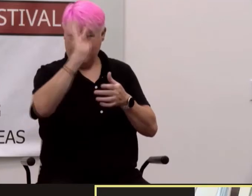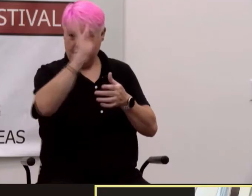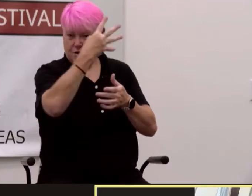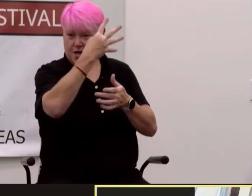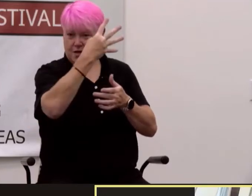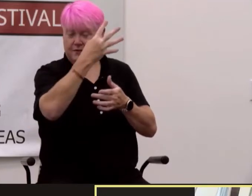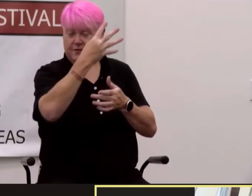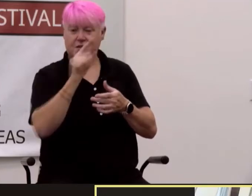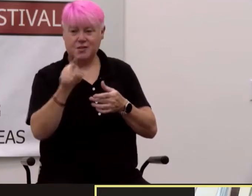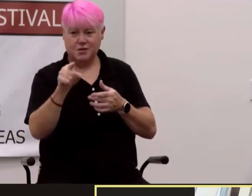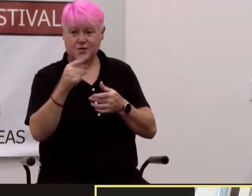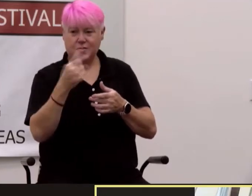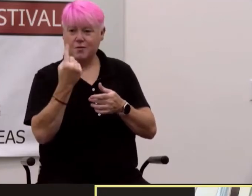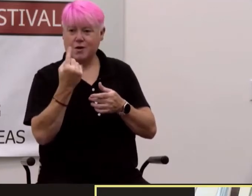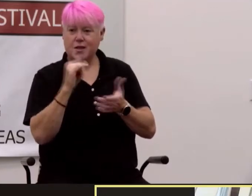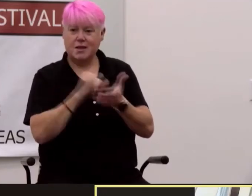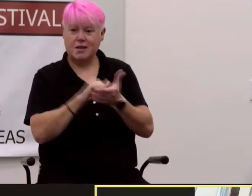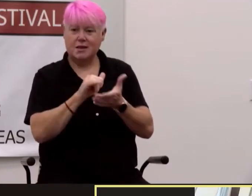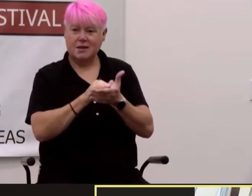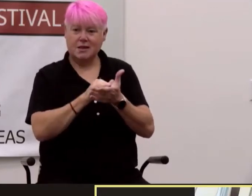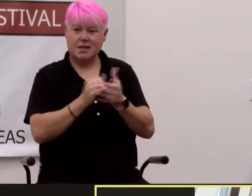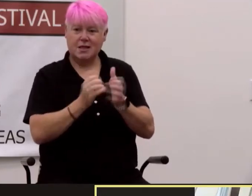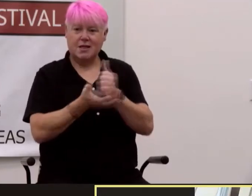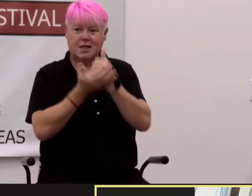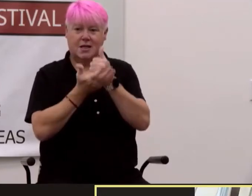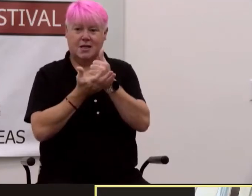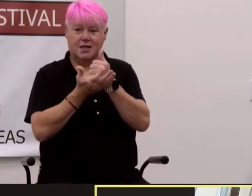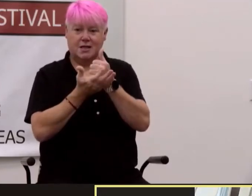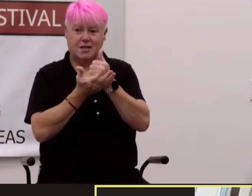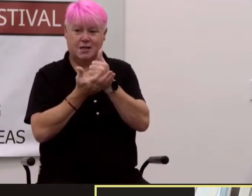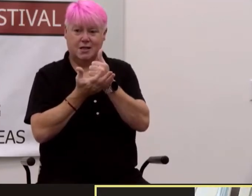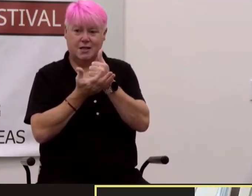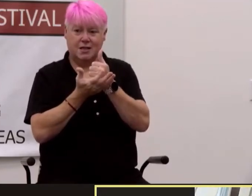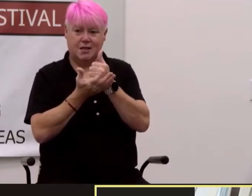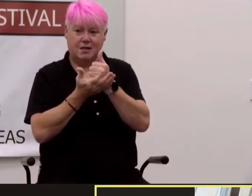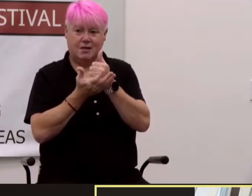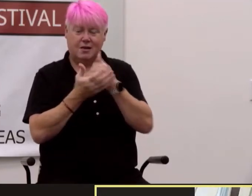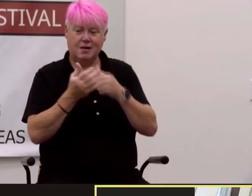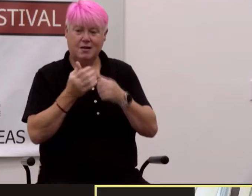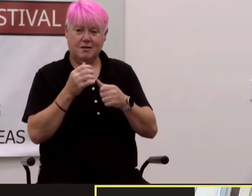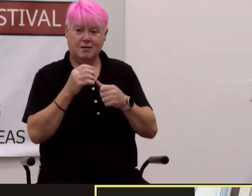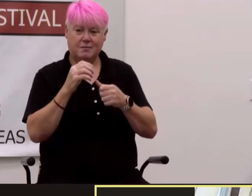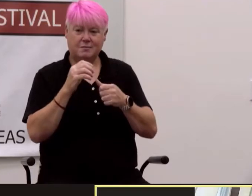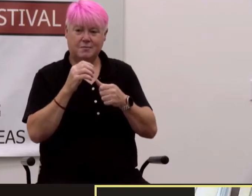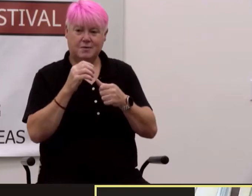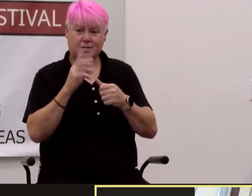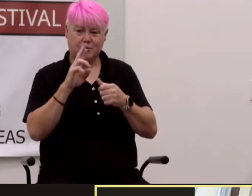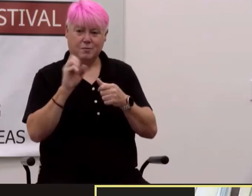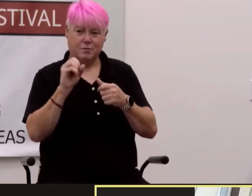one that helped Julie Van Rosendahl with all the background.